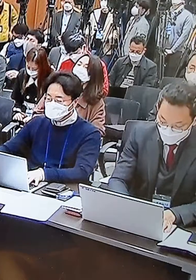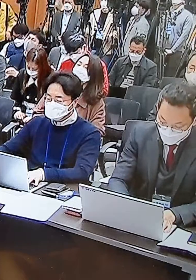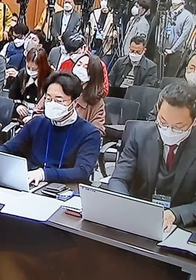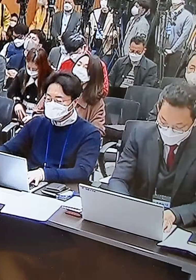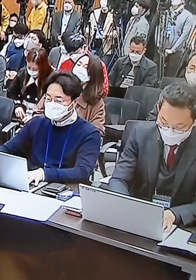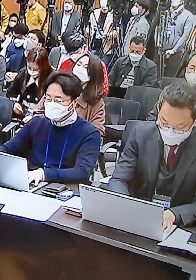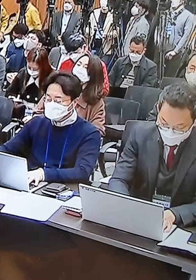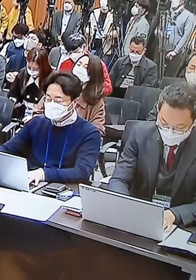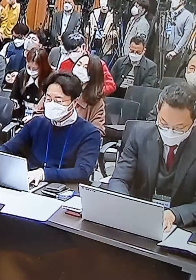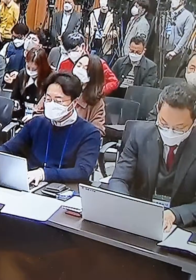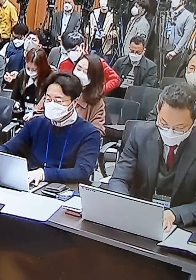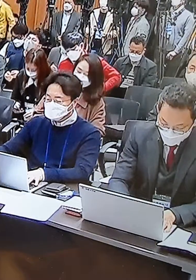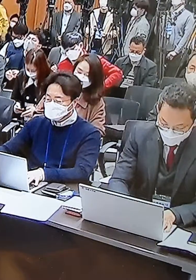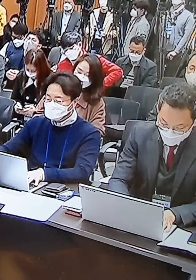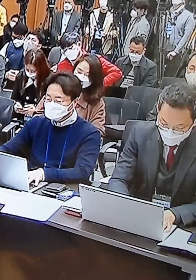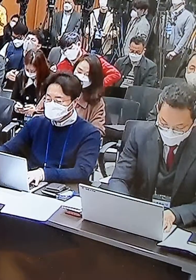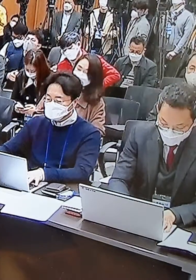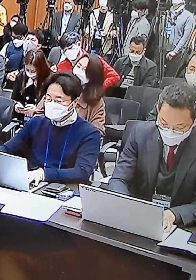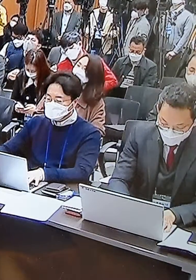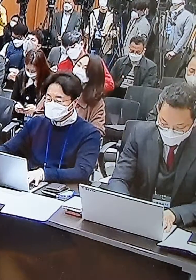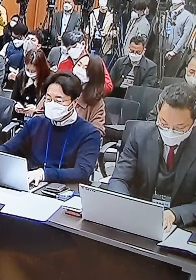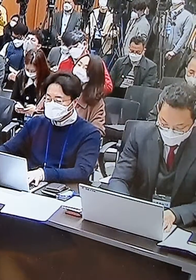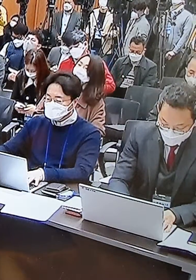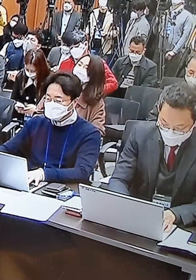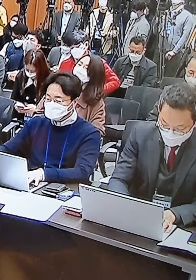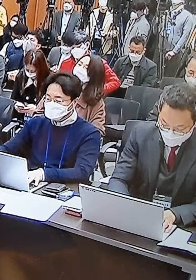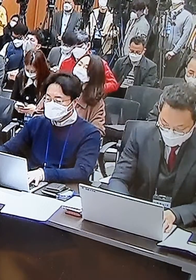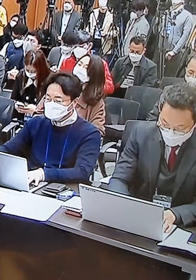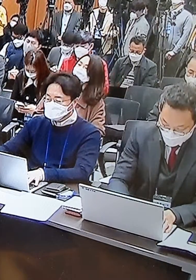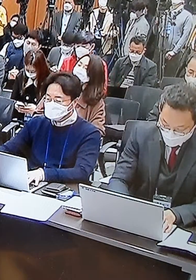So my equation